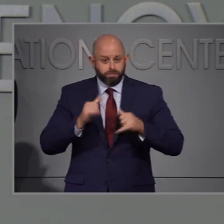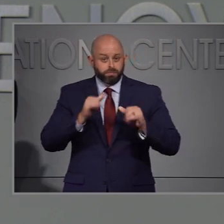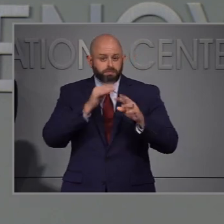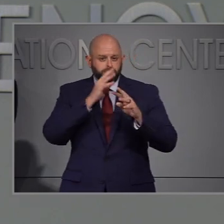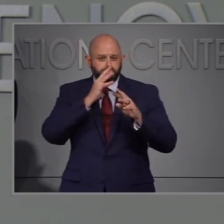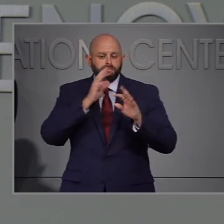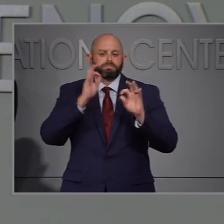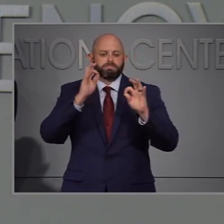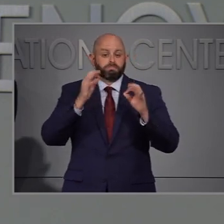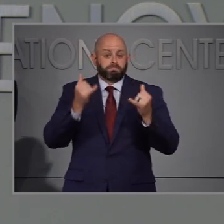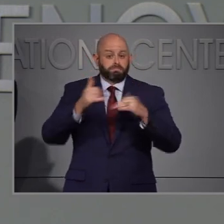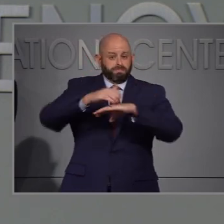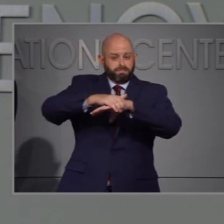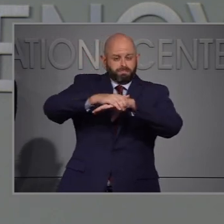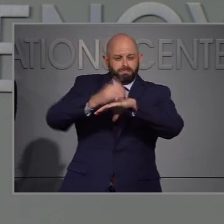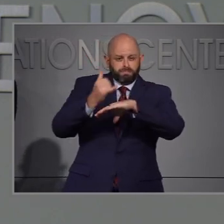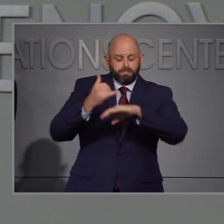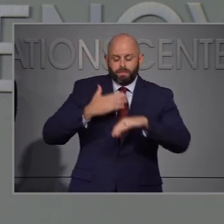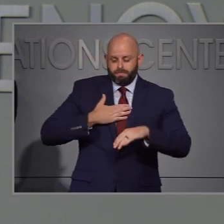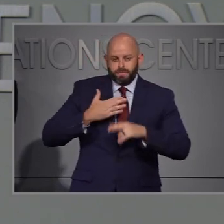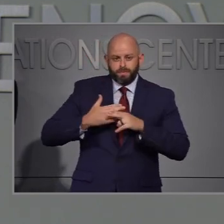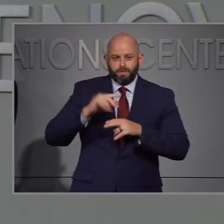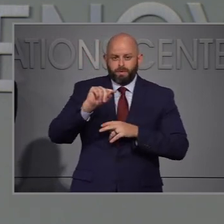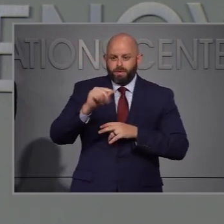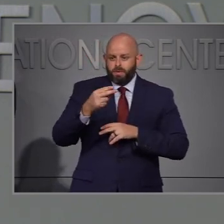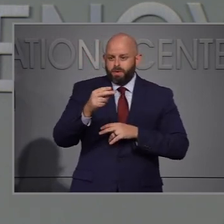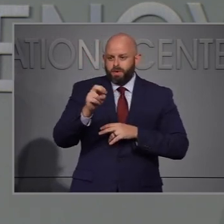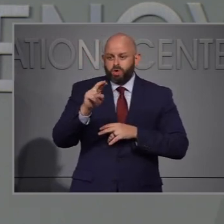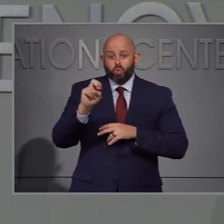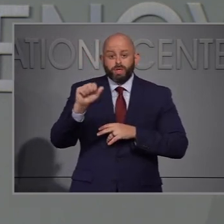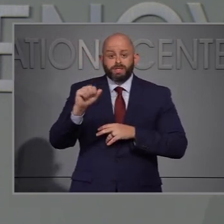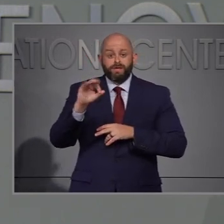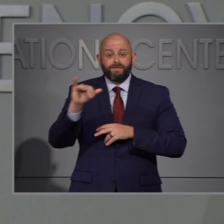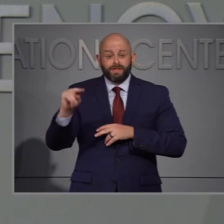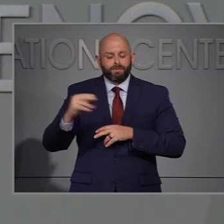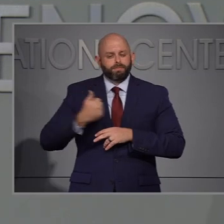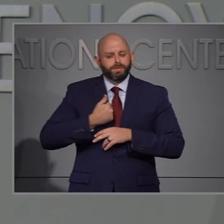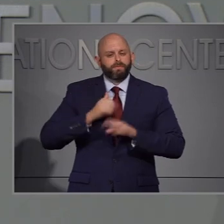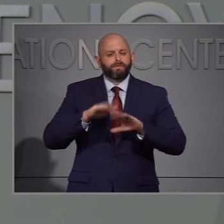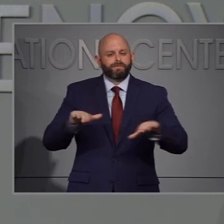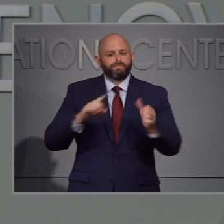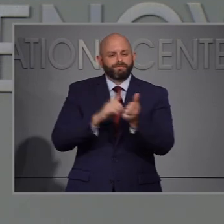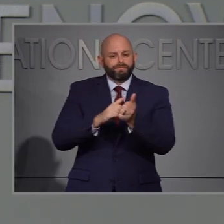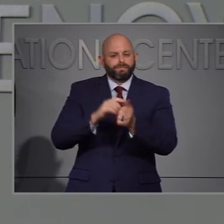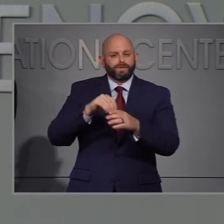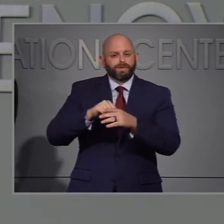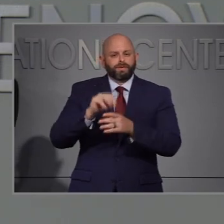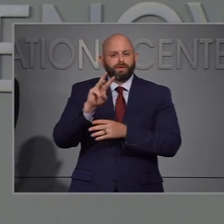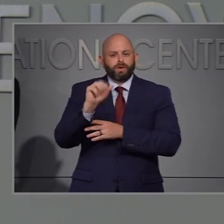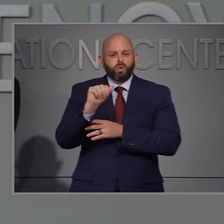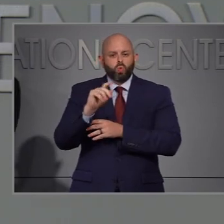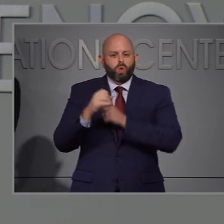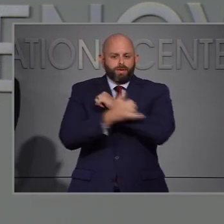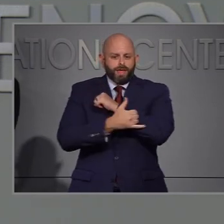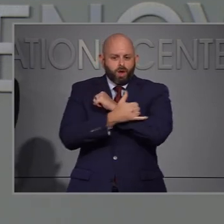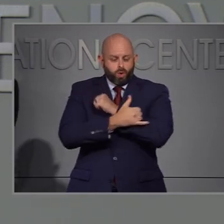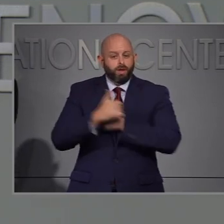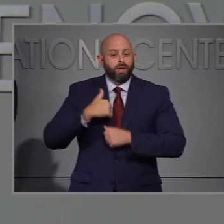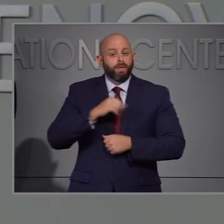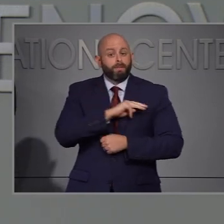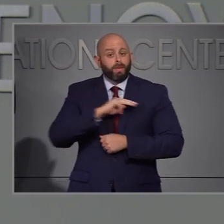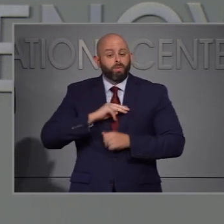My name is Teresa Flynn. I am a practicing pediatrician here in Wake County, member of the American Academy